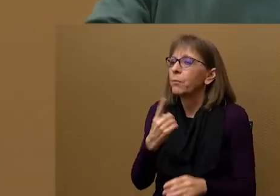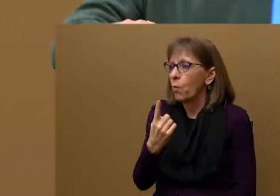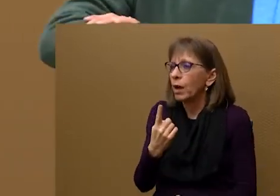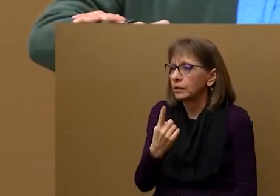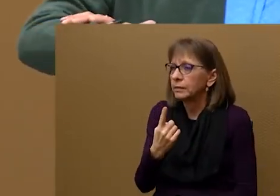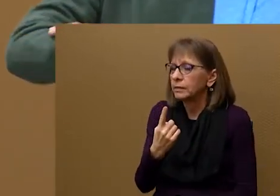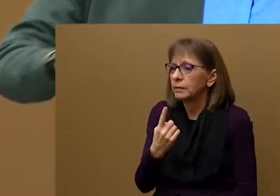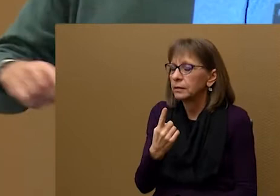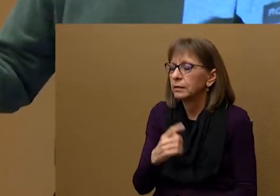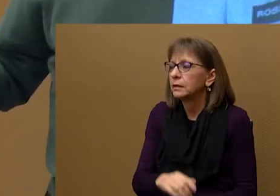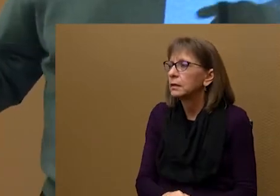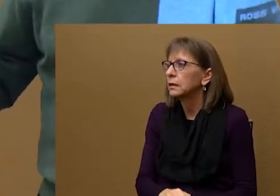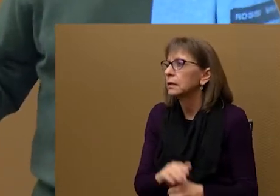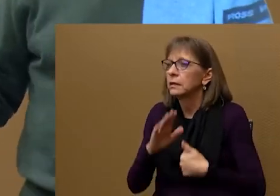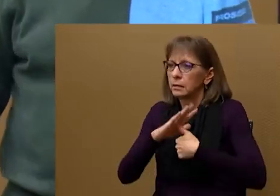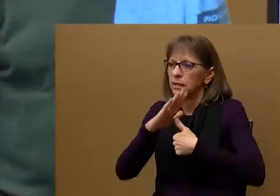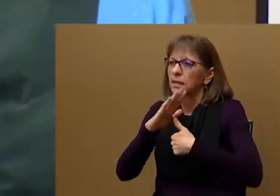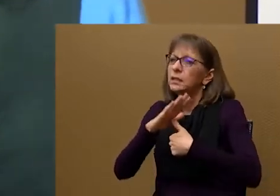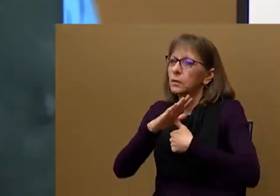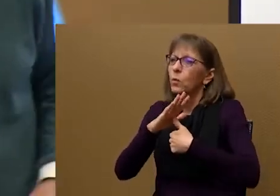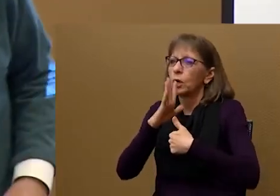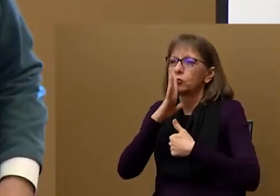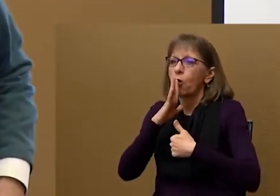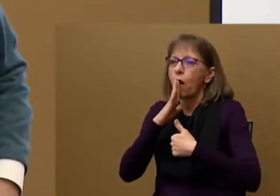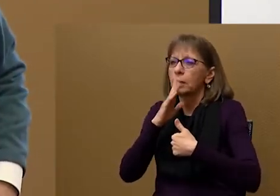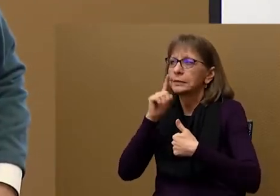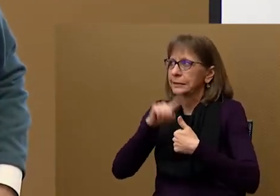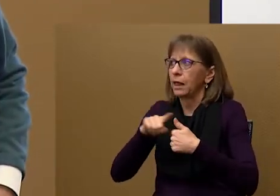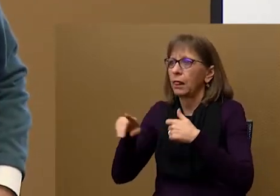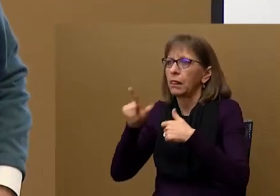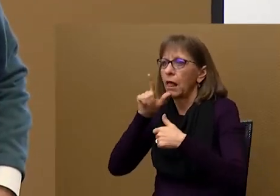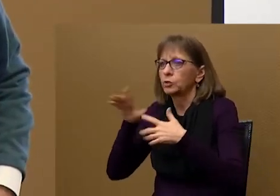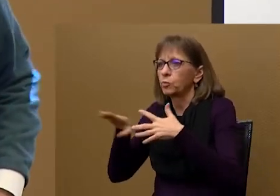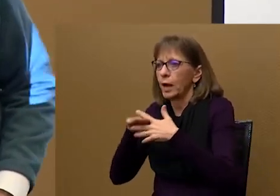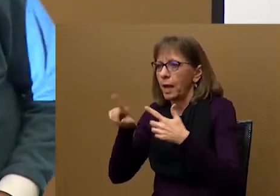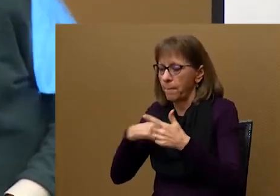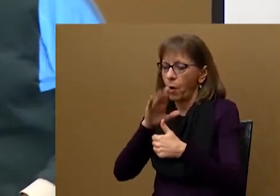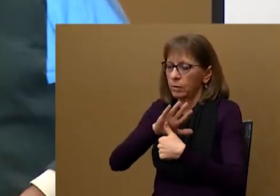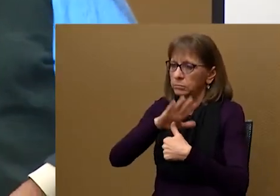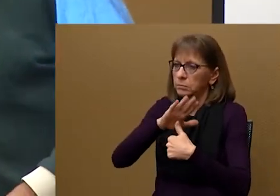So probably the rest of this morning, until we break at 12:15, will be on that.